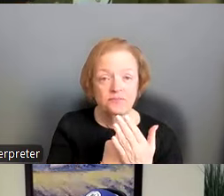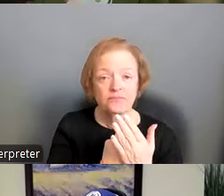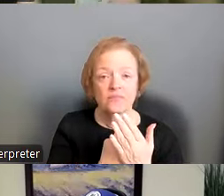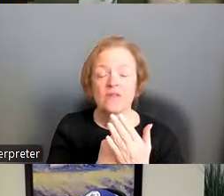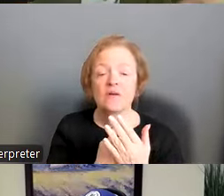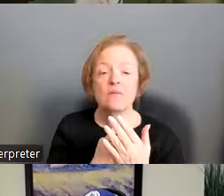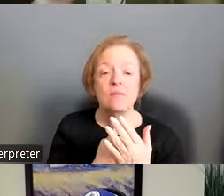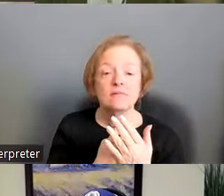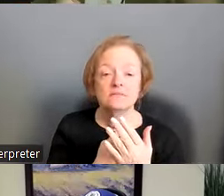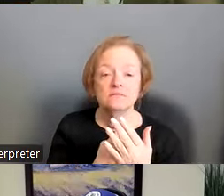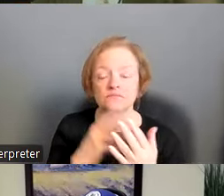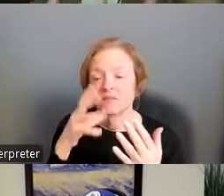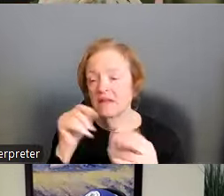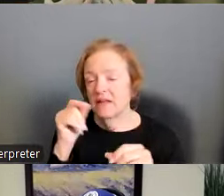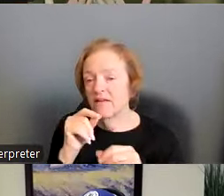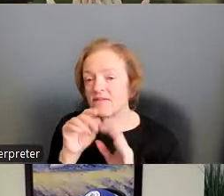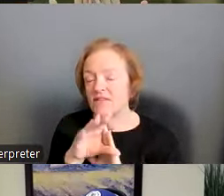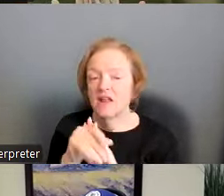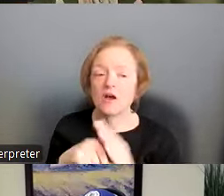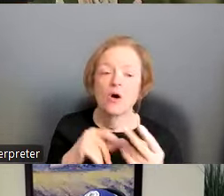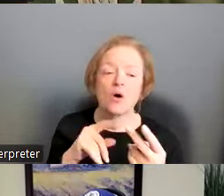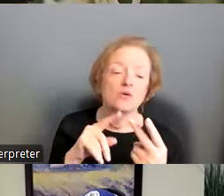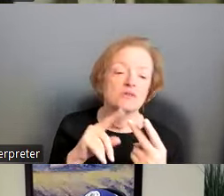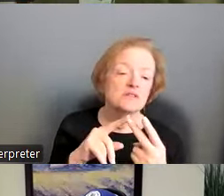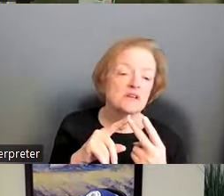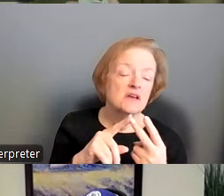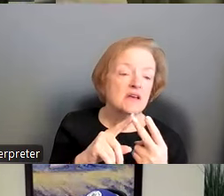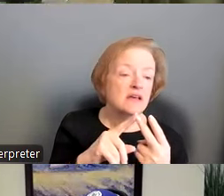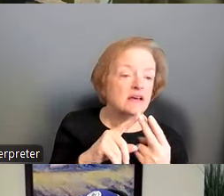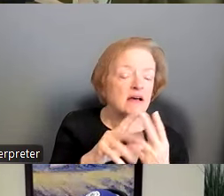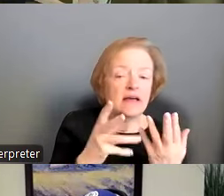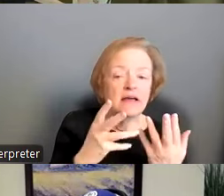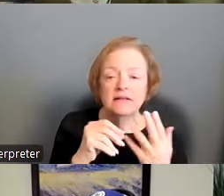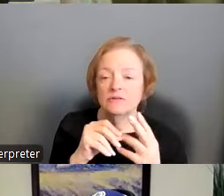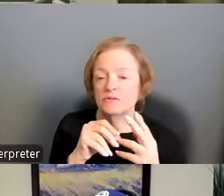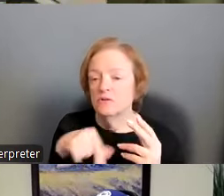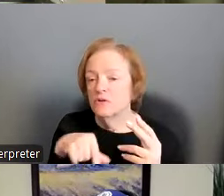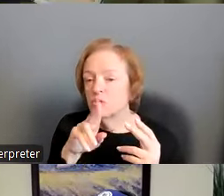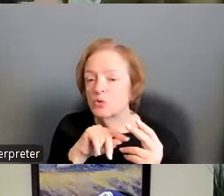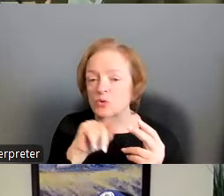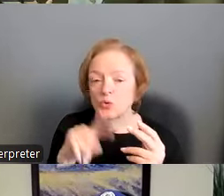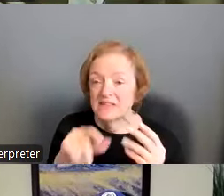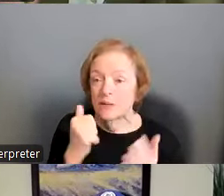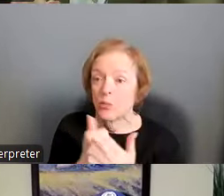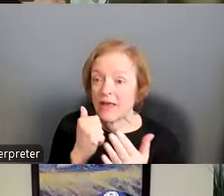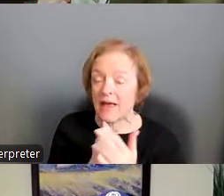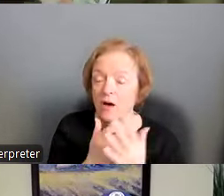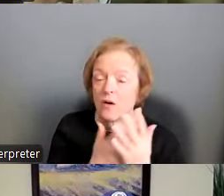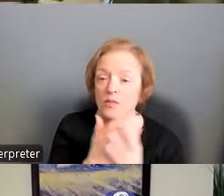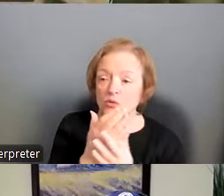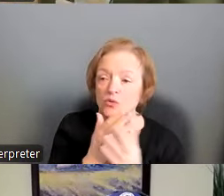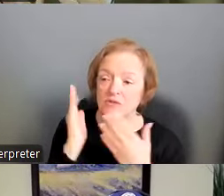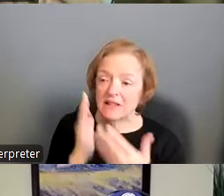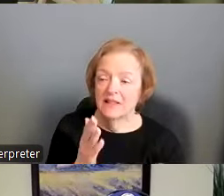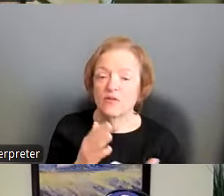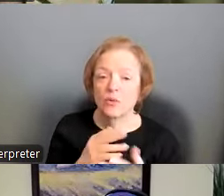take some quizzes. They try out some of their things, and then we also support them during delivery. So we can come in and observe